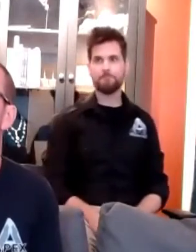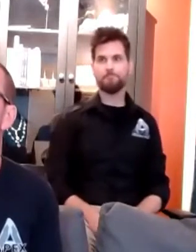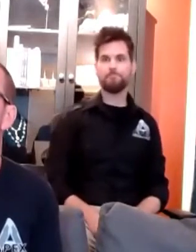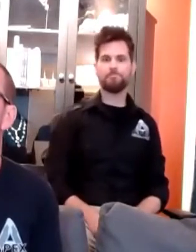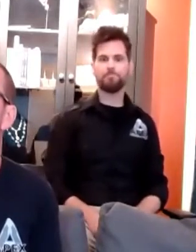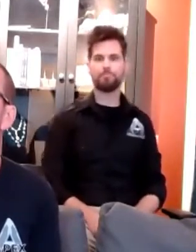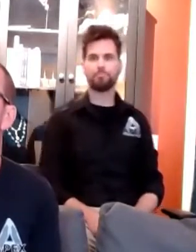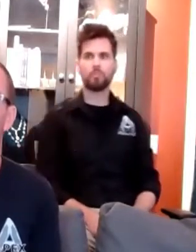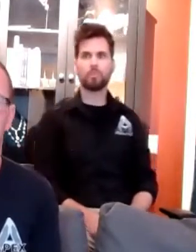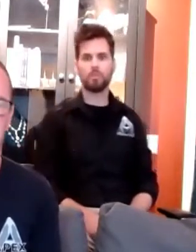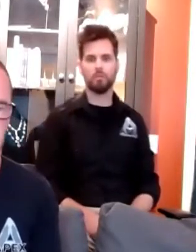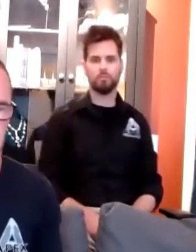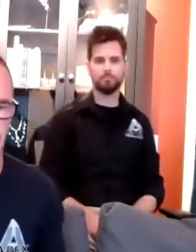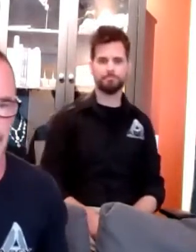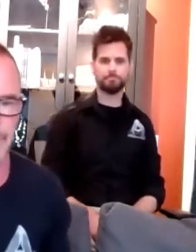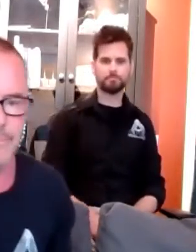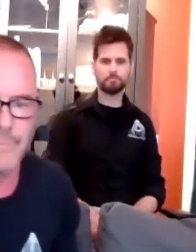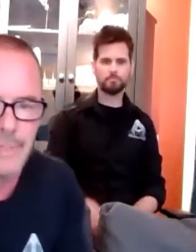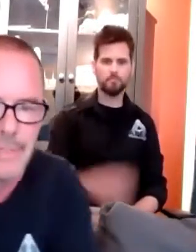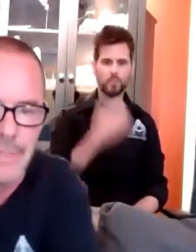Good morning, Apex.